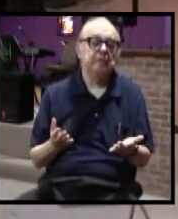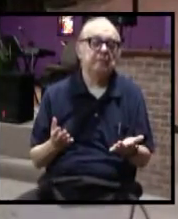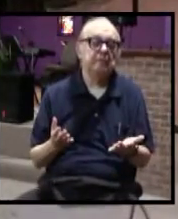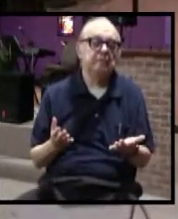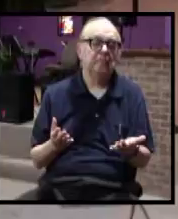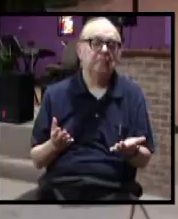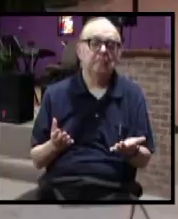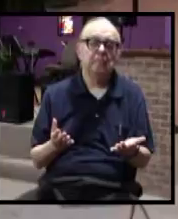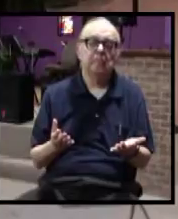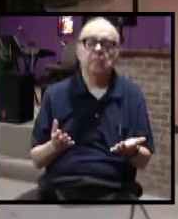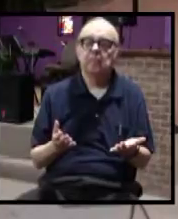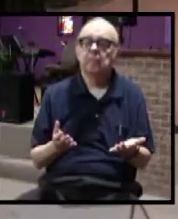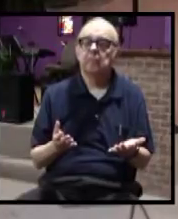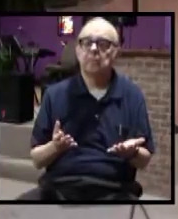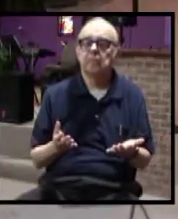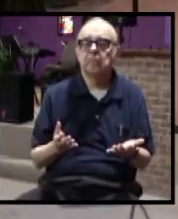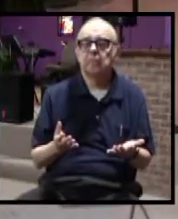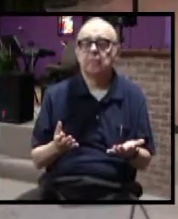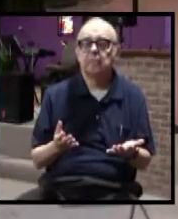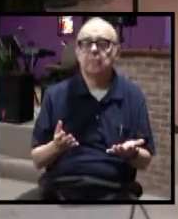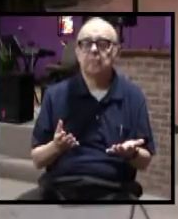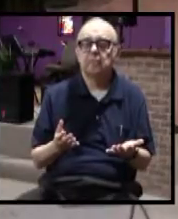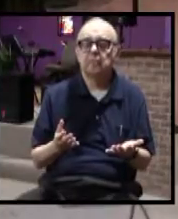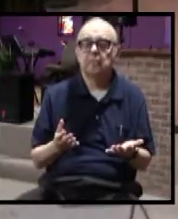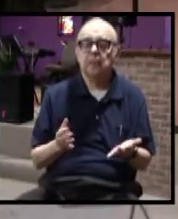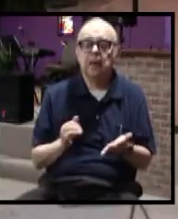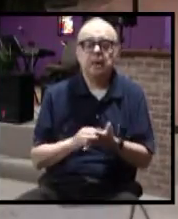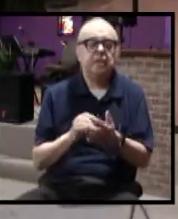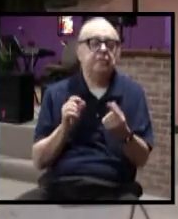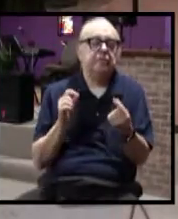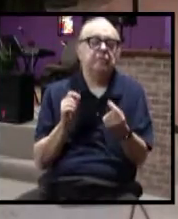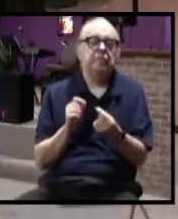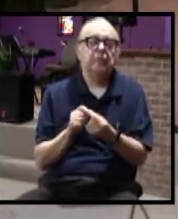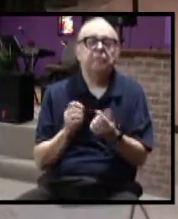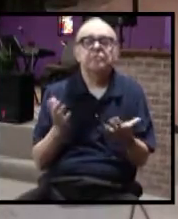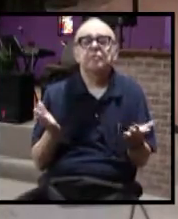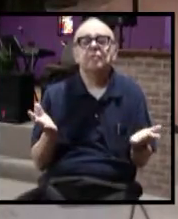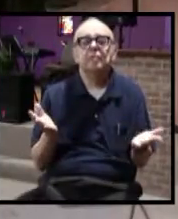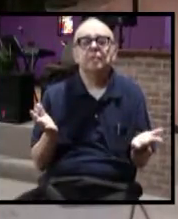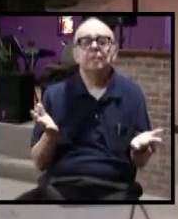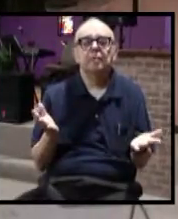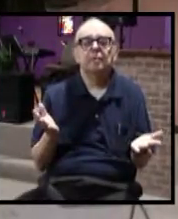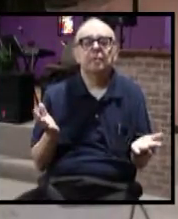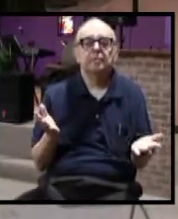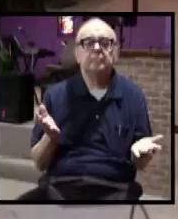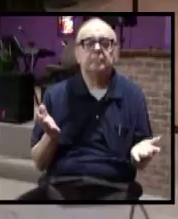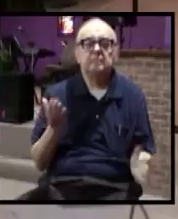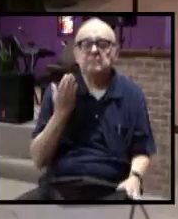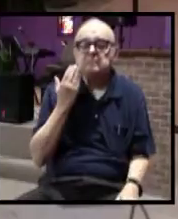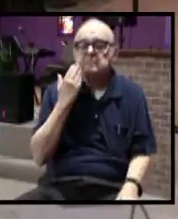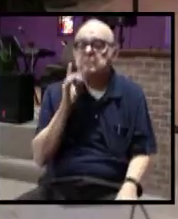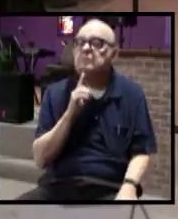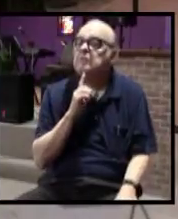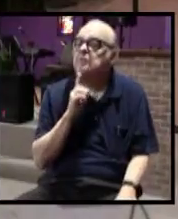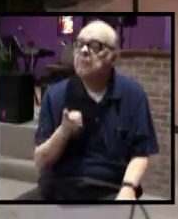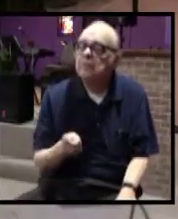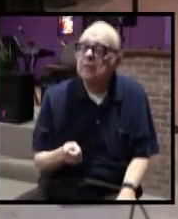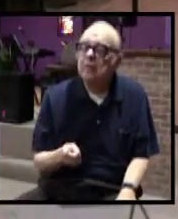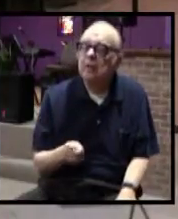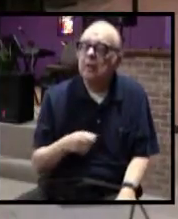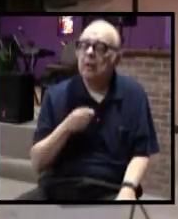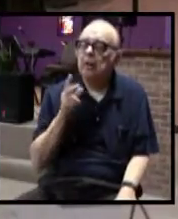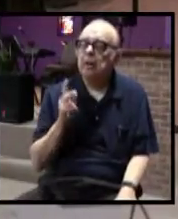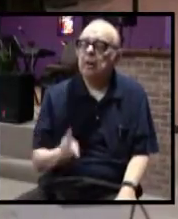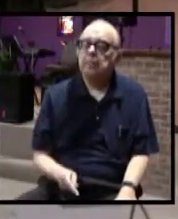or maybe it's just, I'm not sure.